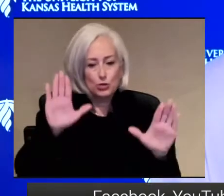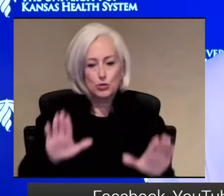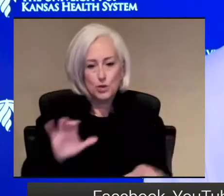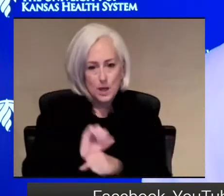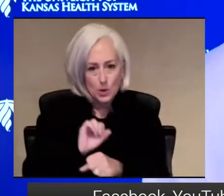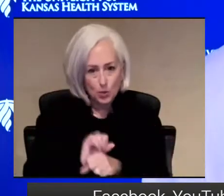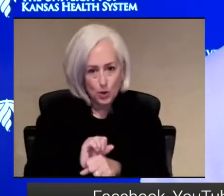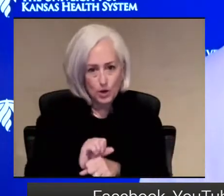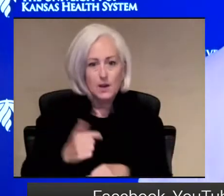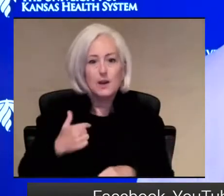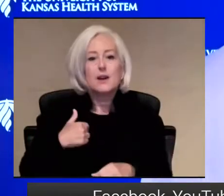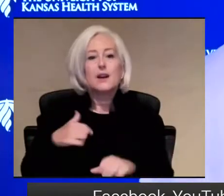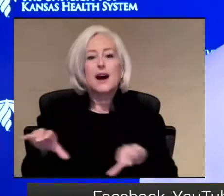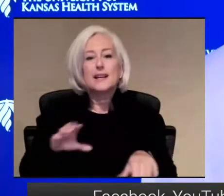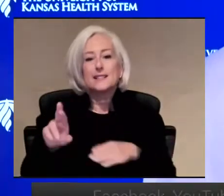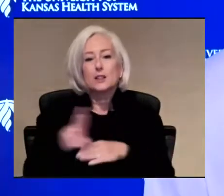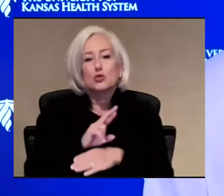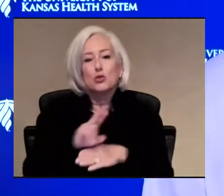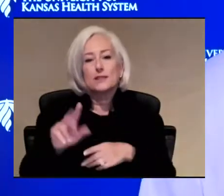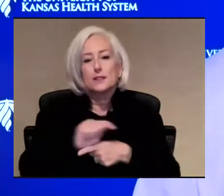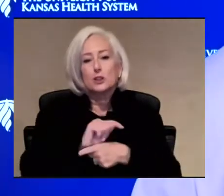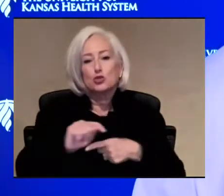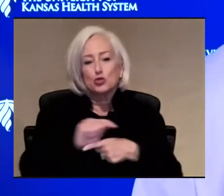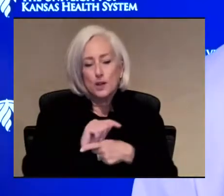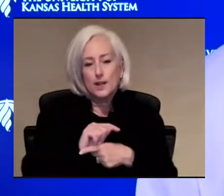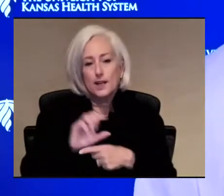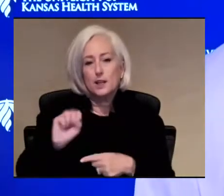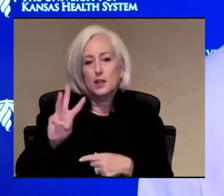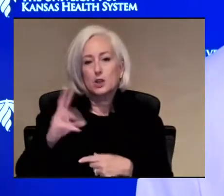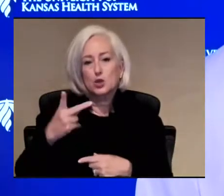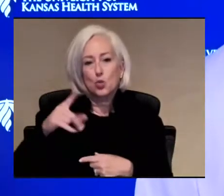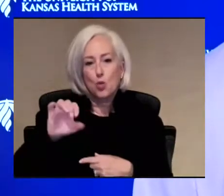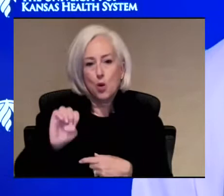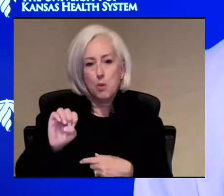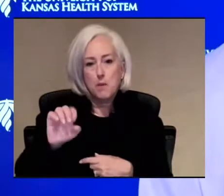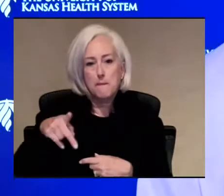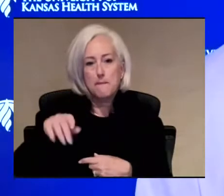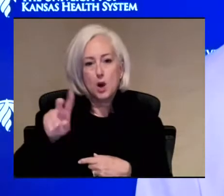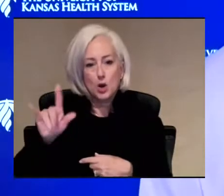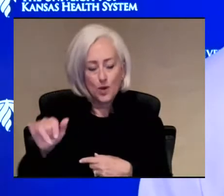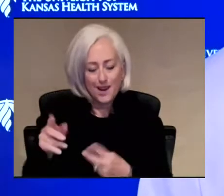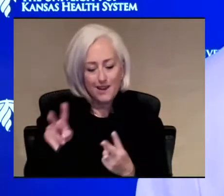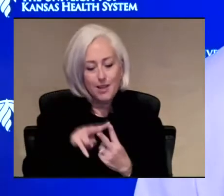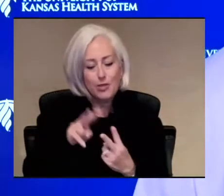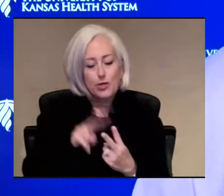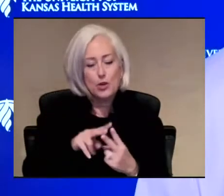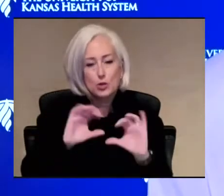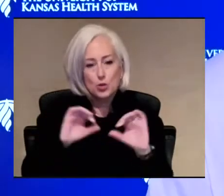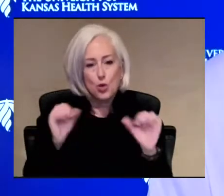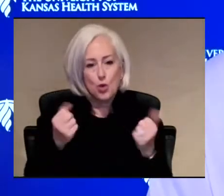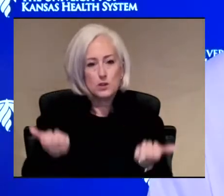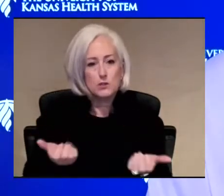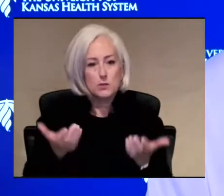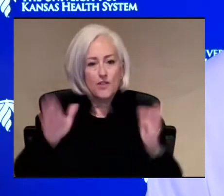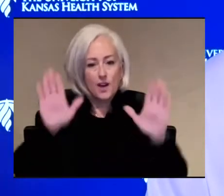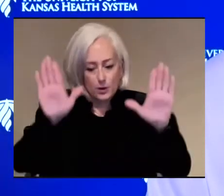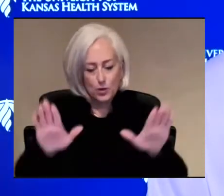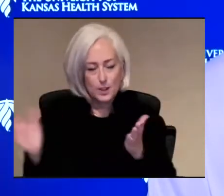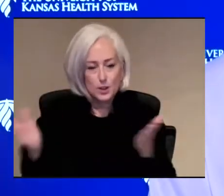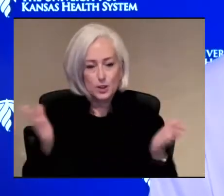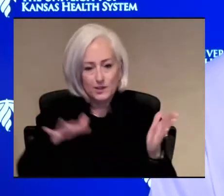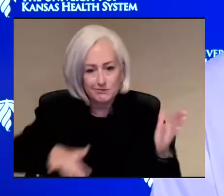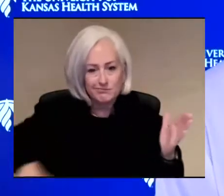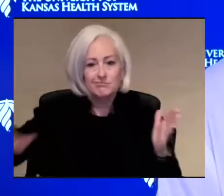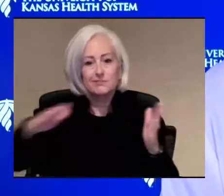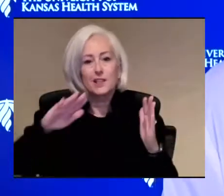Swope Parkway. Such a great organization. These organizations provide great services and health care to our whole community, so continue to support